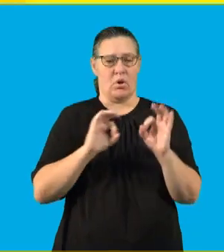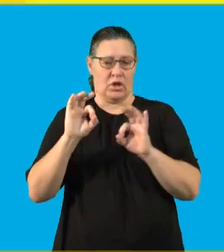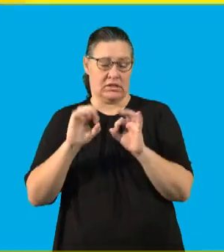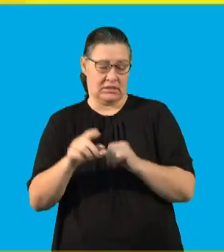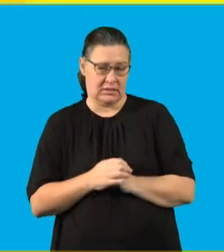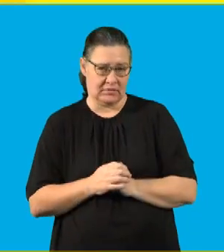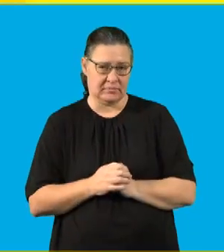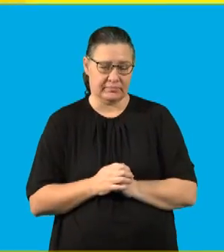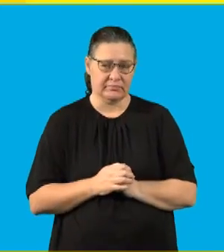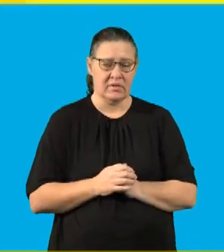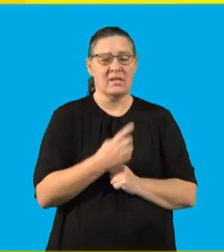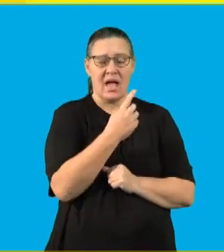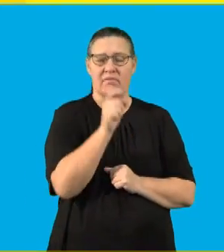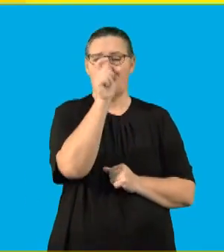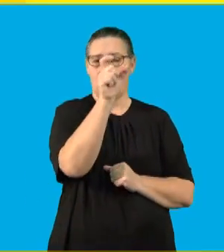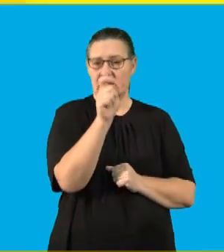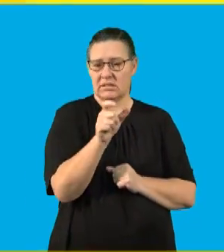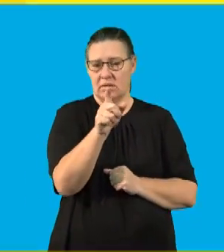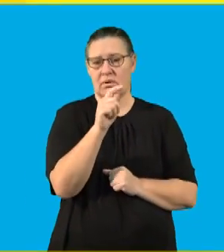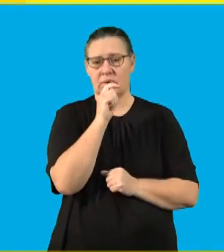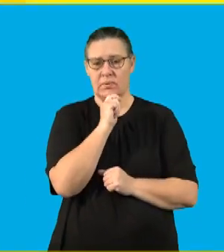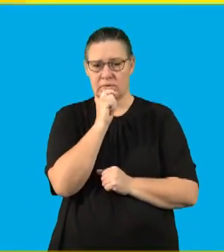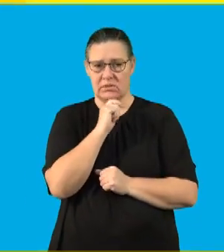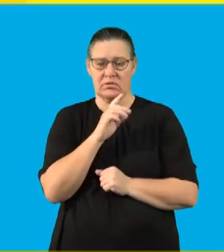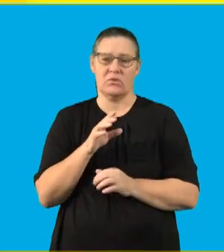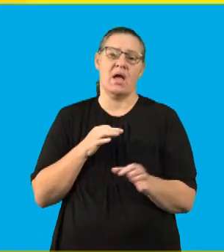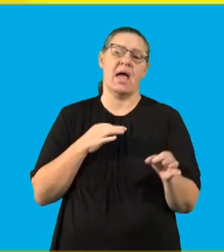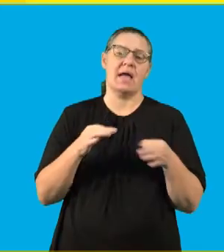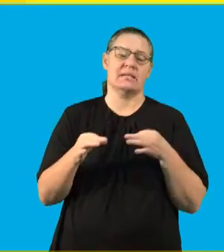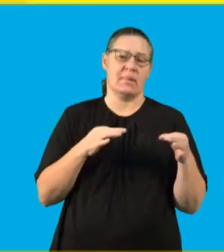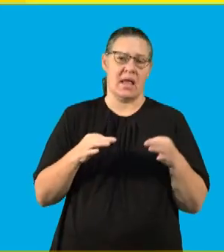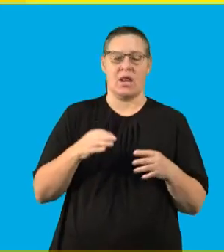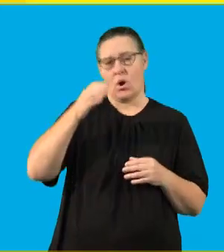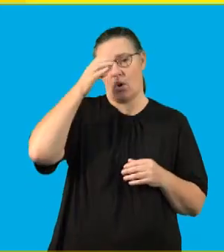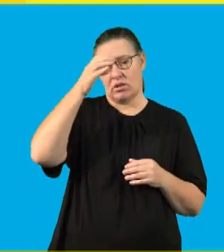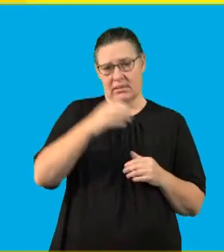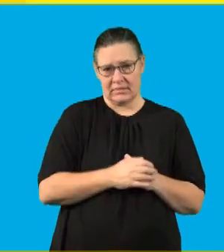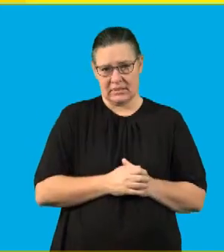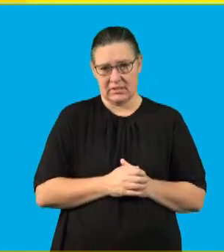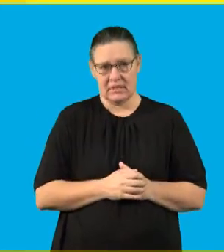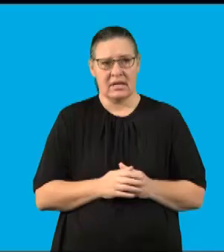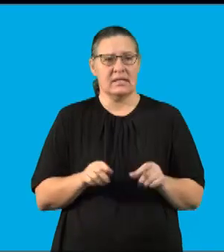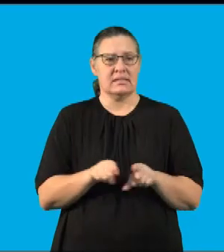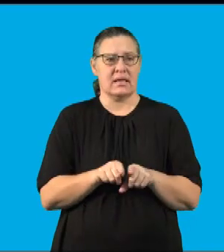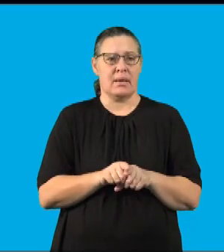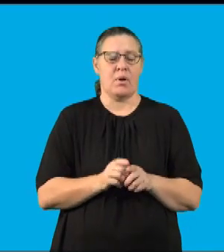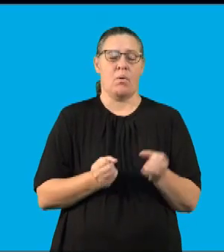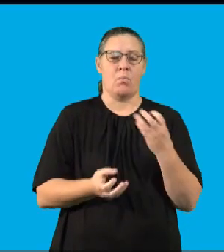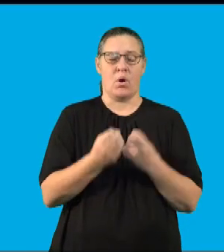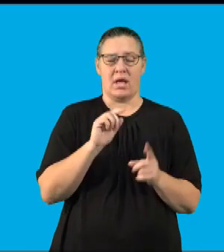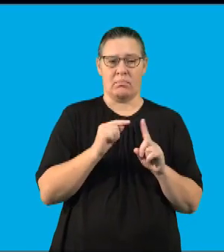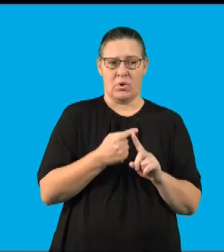So throughout this lesson, again, there are certain keywords that you're going to be using to better explain certain concepts in this lesson, words such